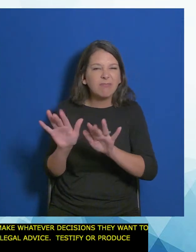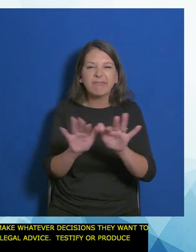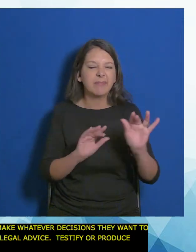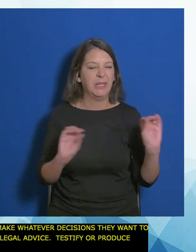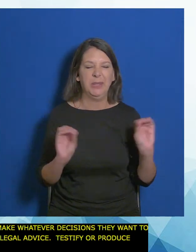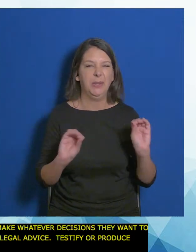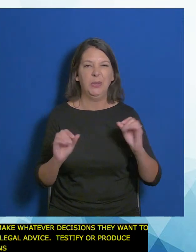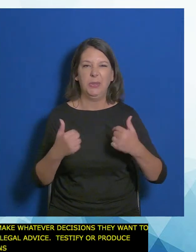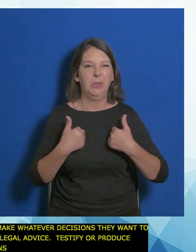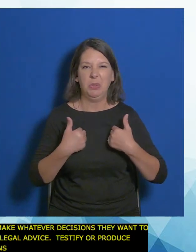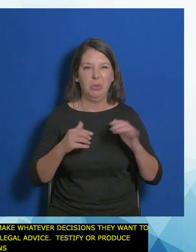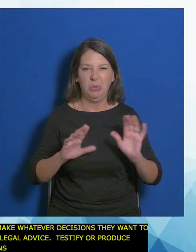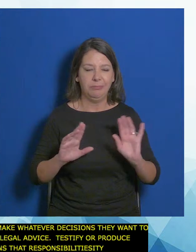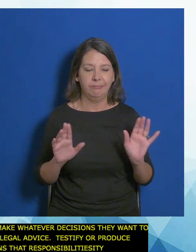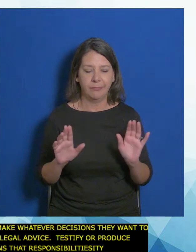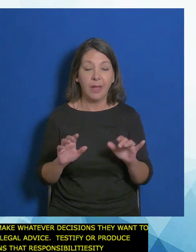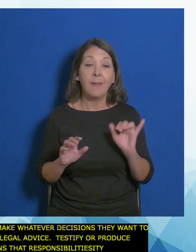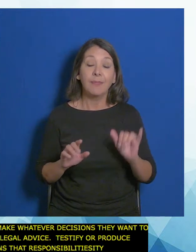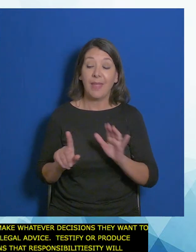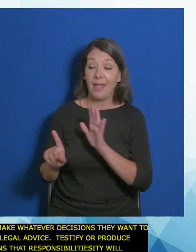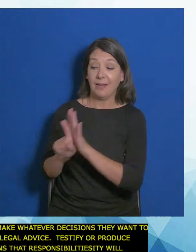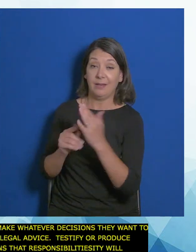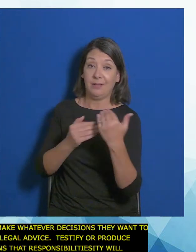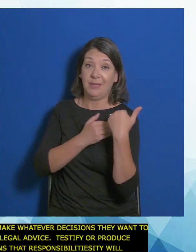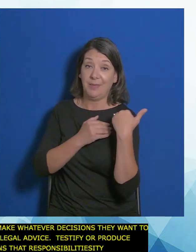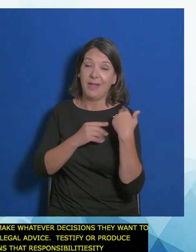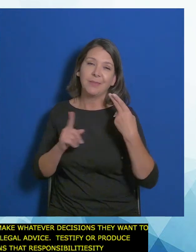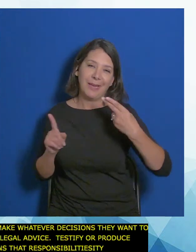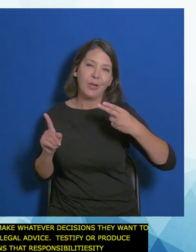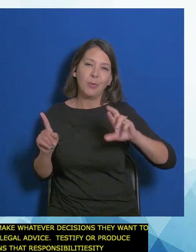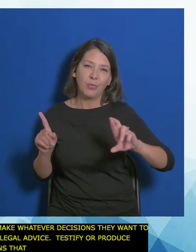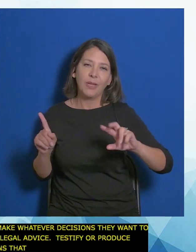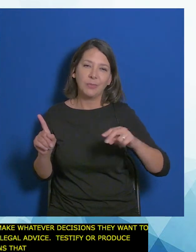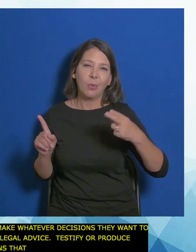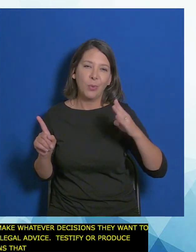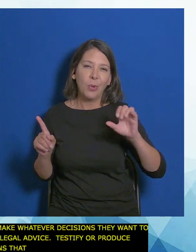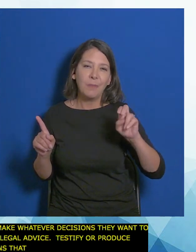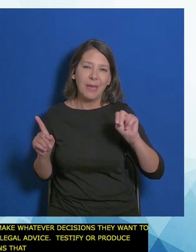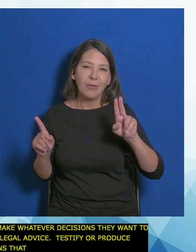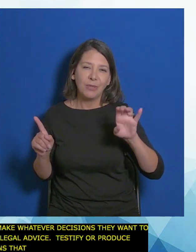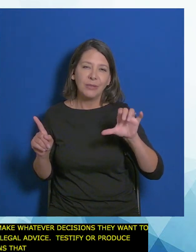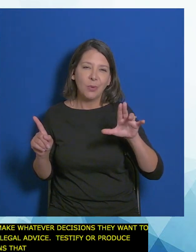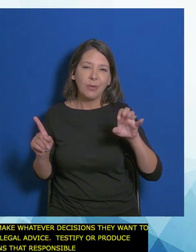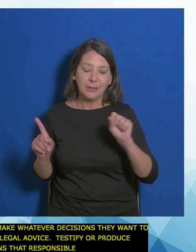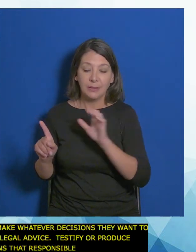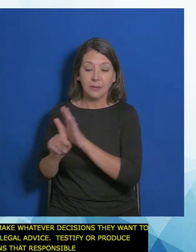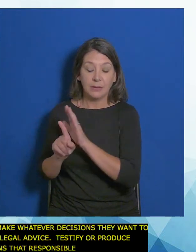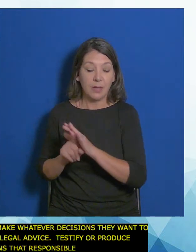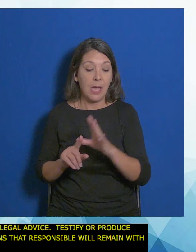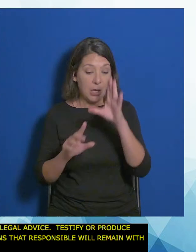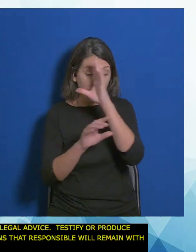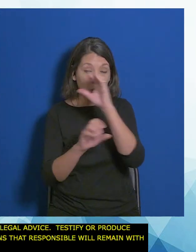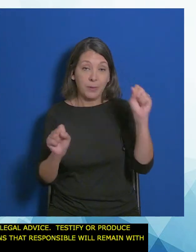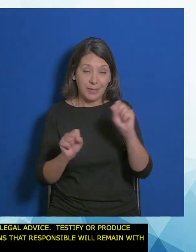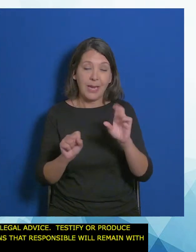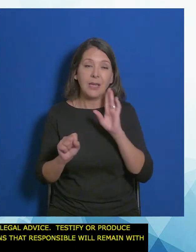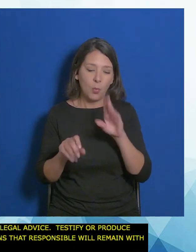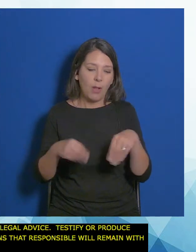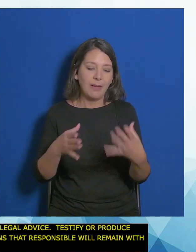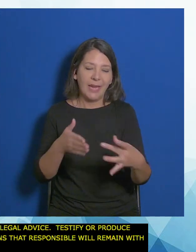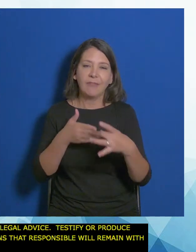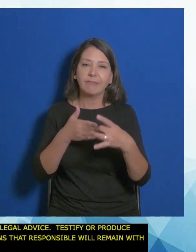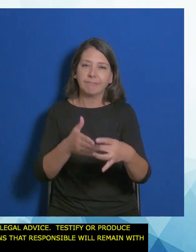will remain with Human Resources at the direction of the superintendent.